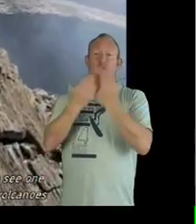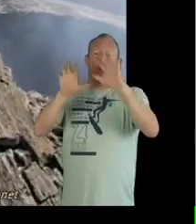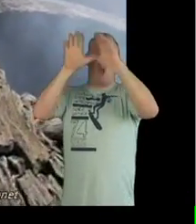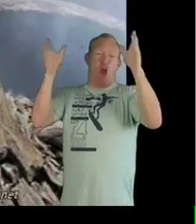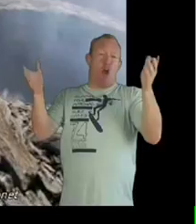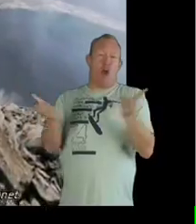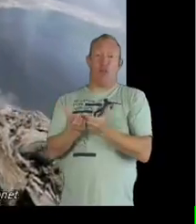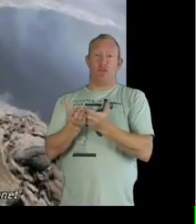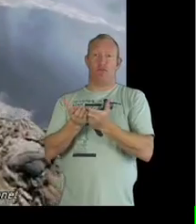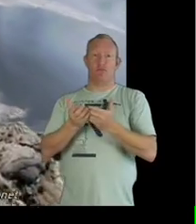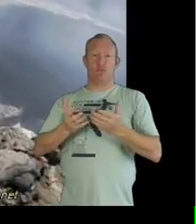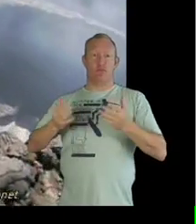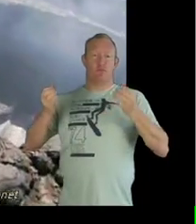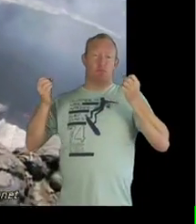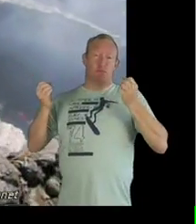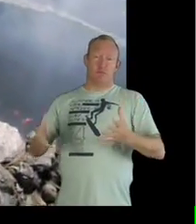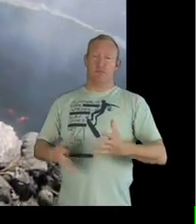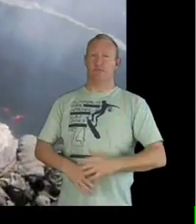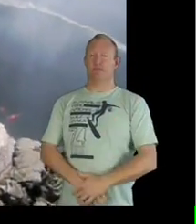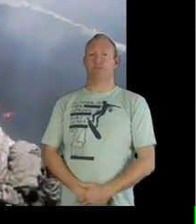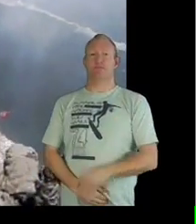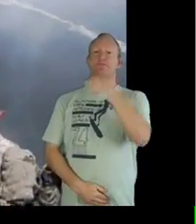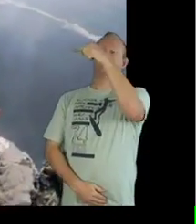volcanoes anywhere on the planet.